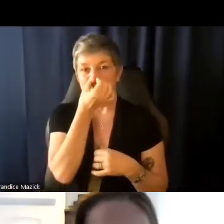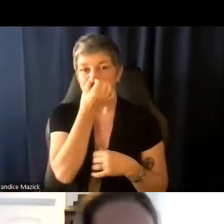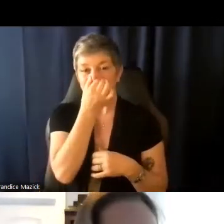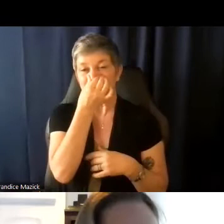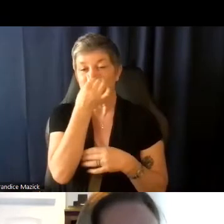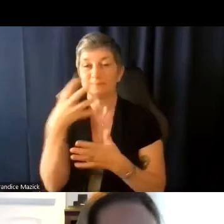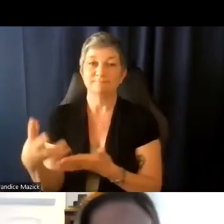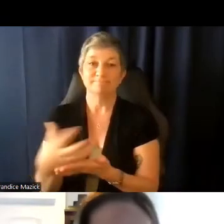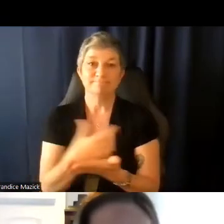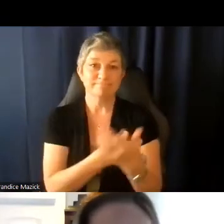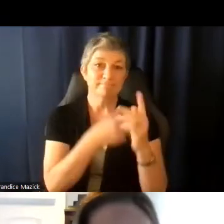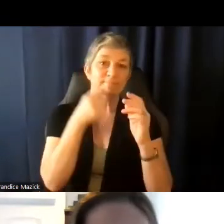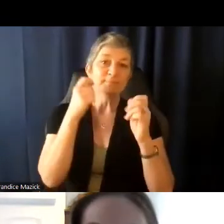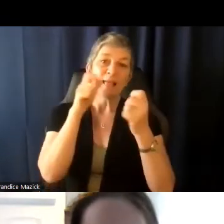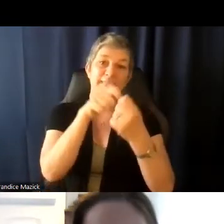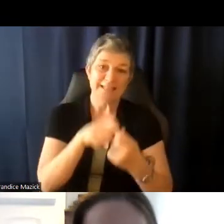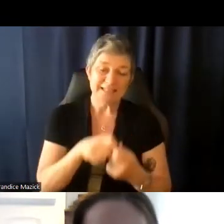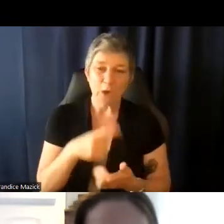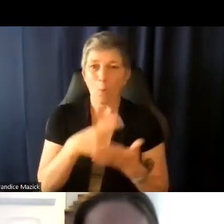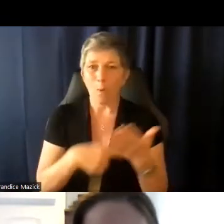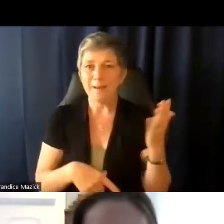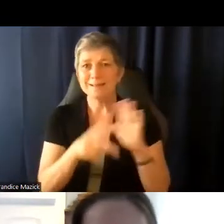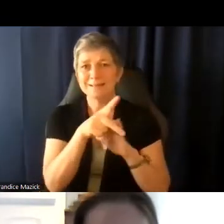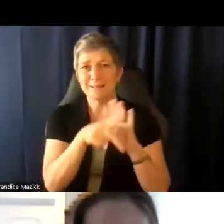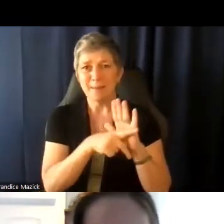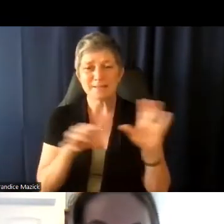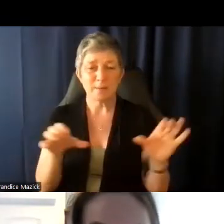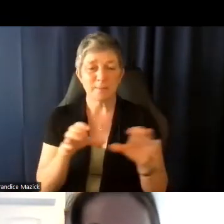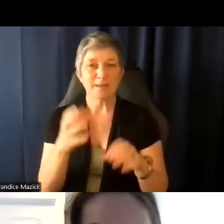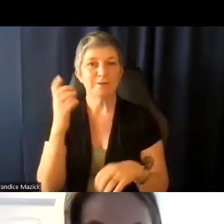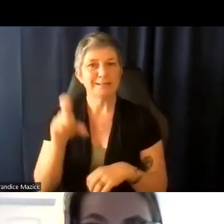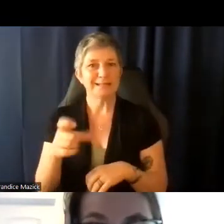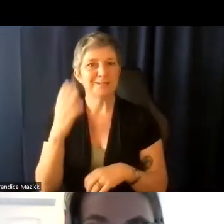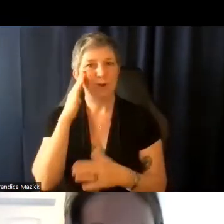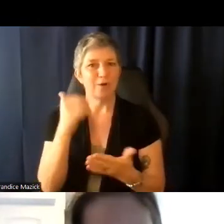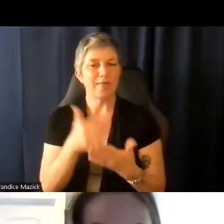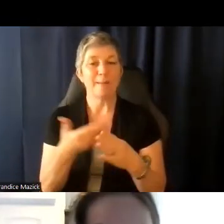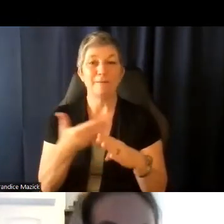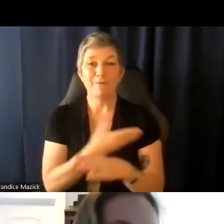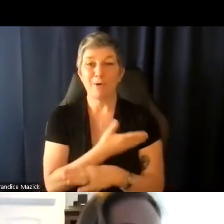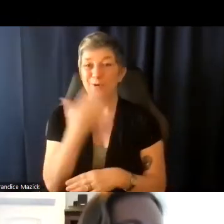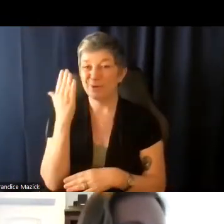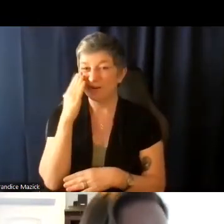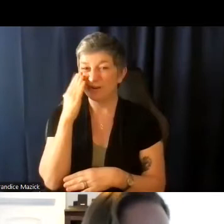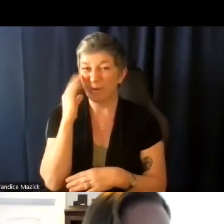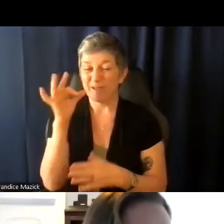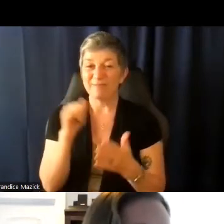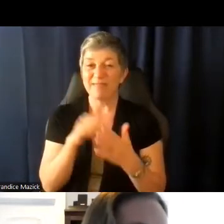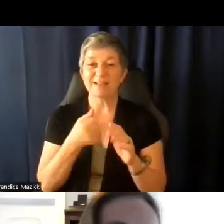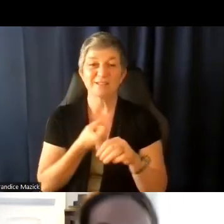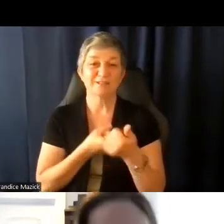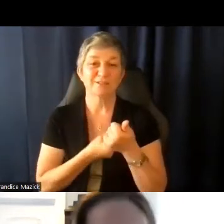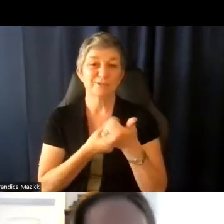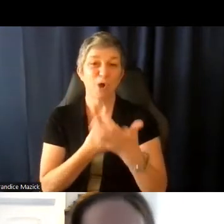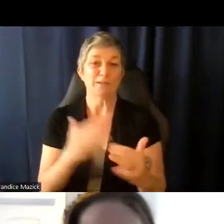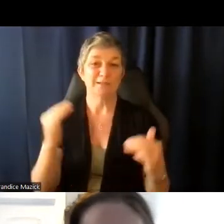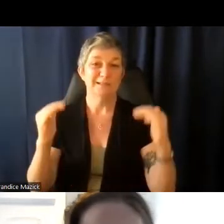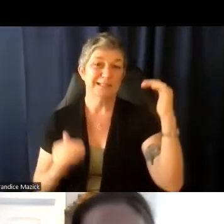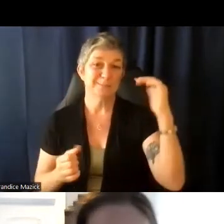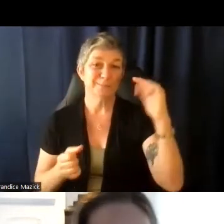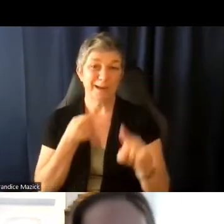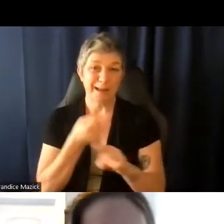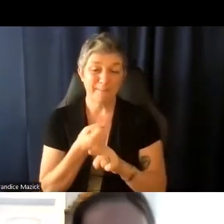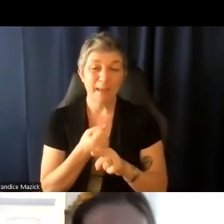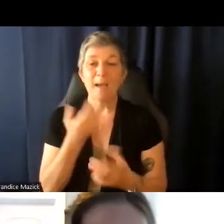What is the policy or practice? You need to know that before you can tell whether that policy or practice is causing a disparate impact. And this may